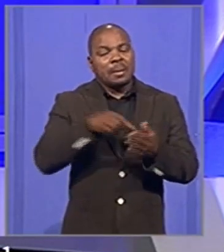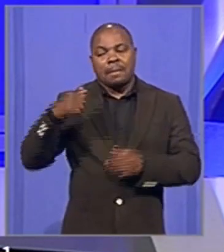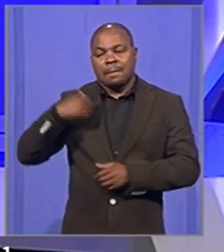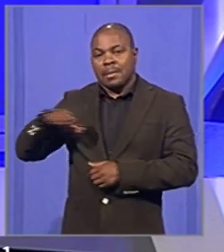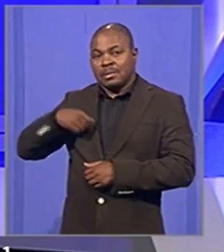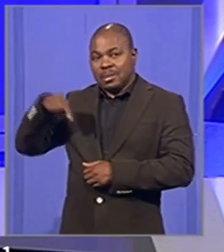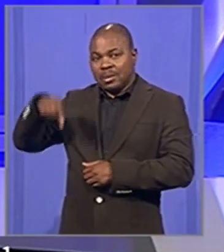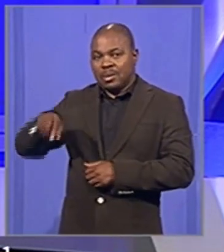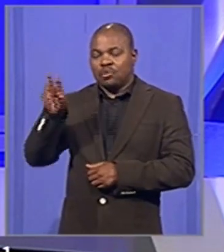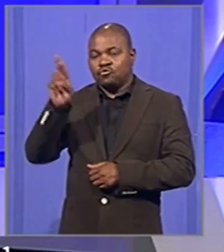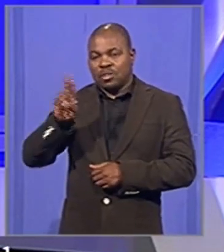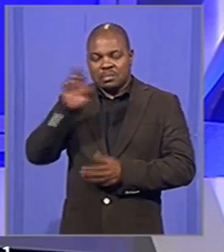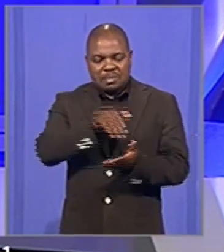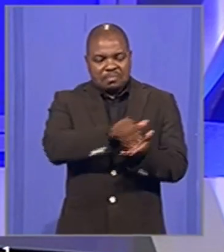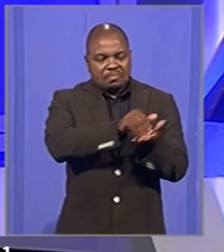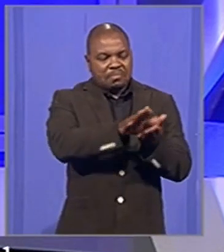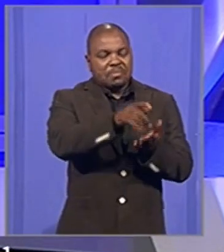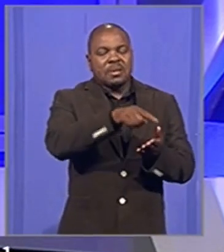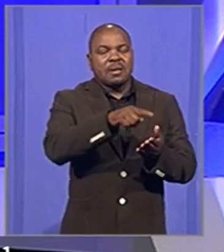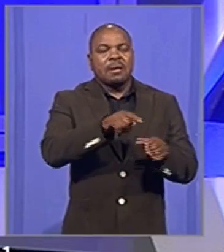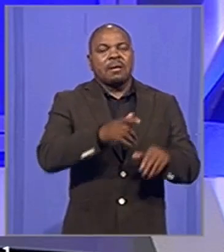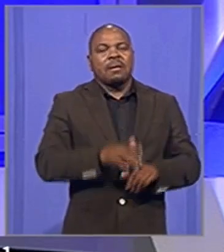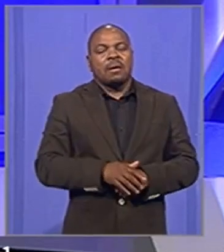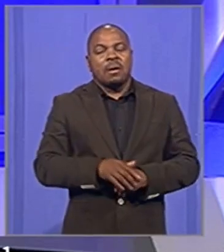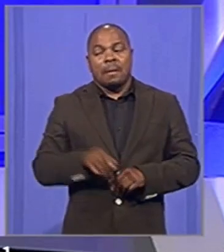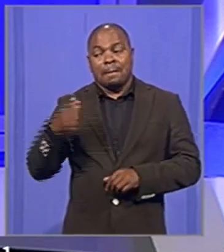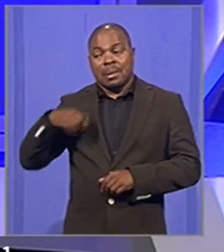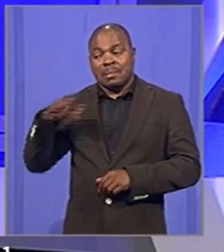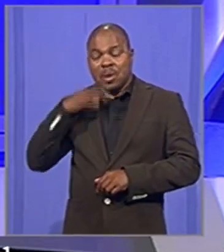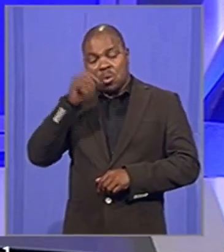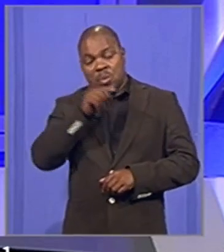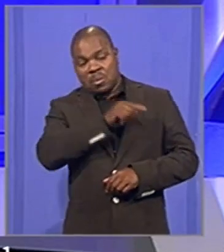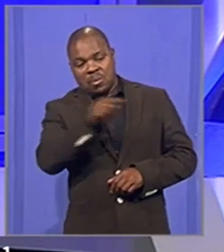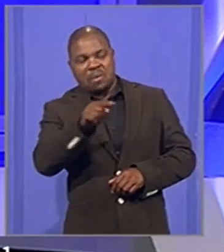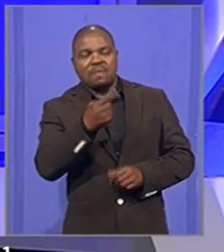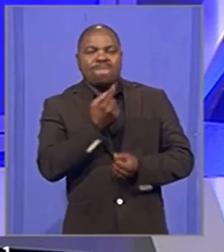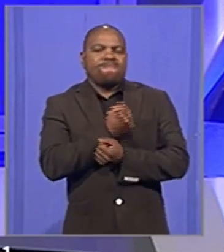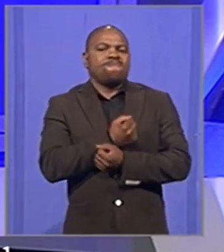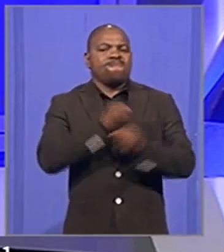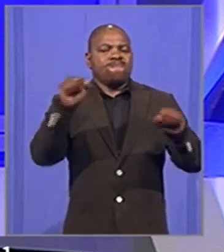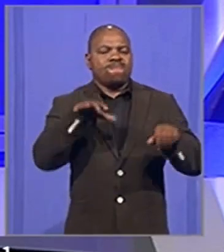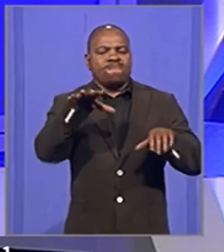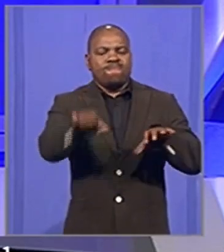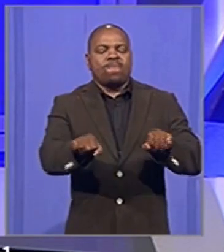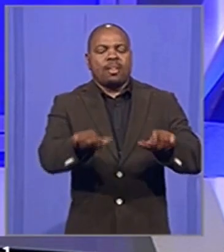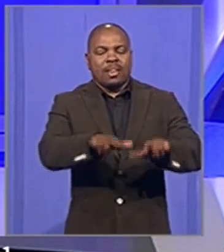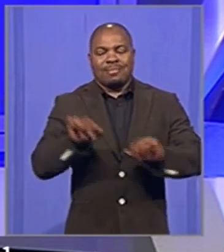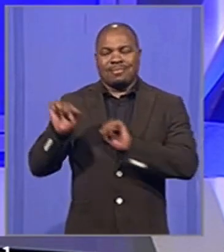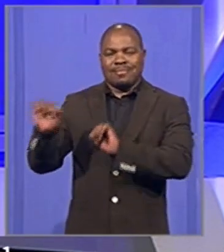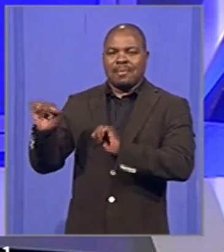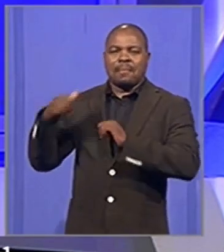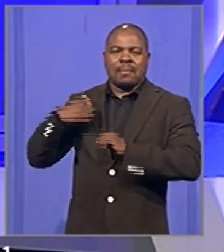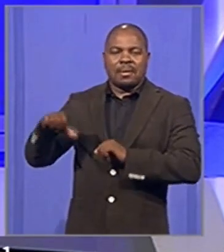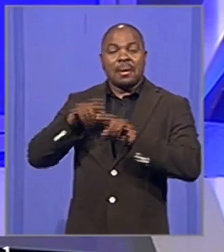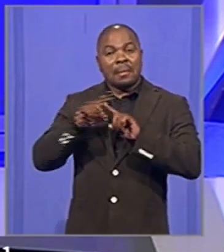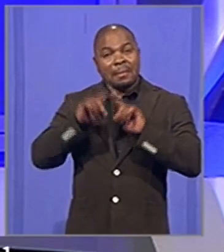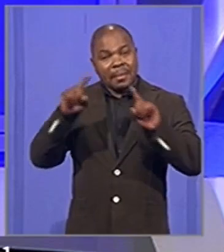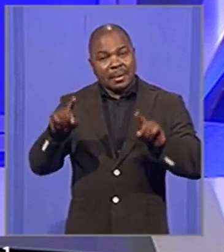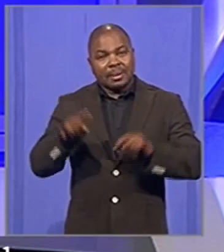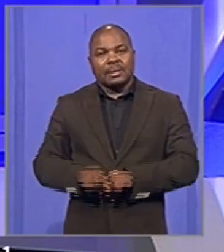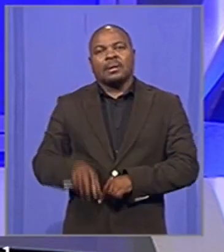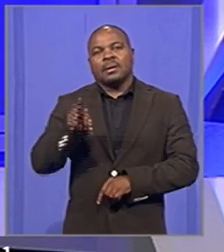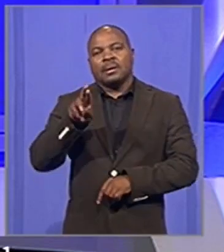mmasepala wa selegae wa Rustenburg. Mmasepala wa re malapa a amegileng a ikabetse lefatshe la mmasepala mme le fa go ntse jalo bašhega